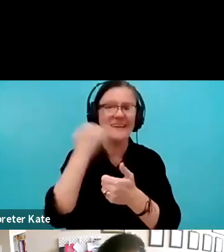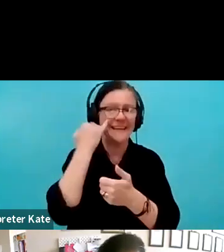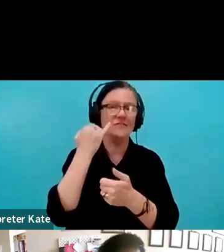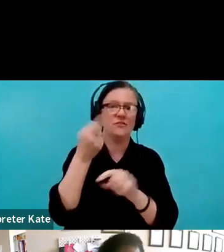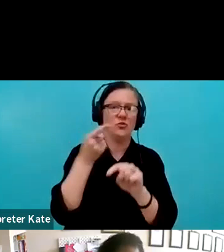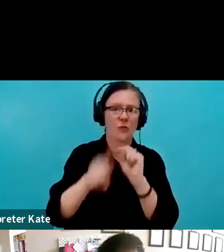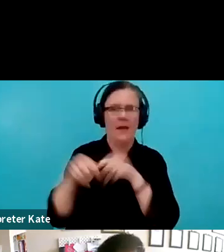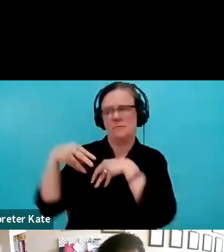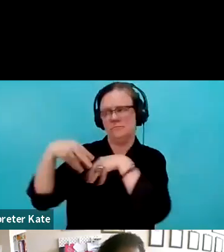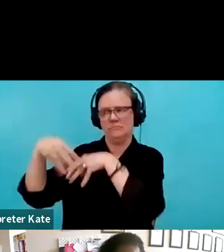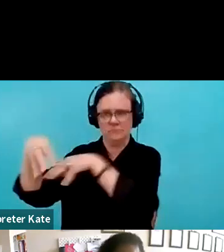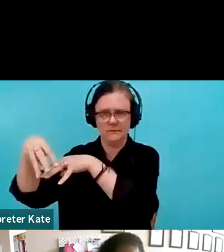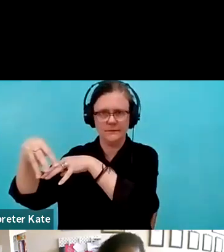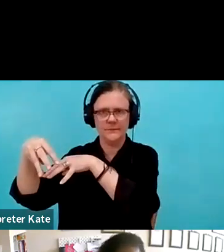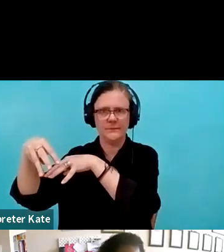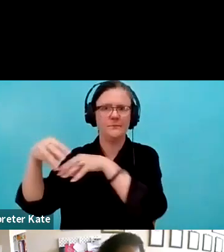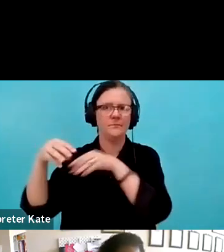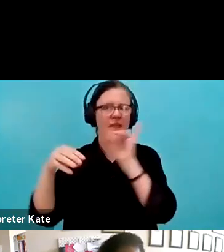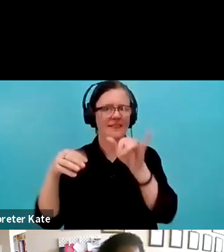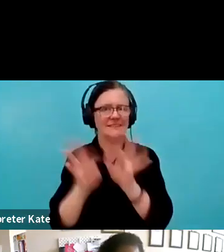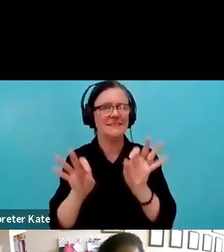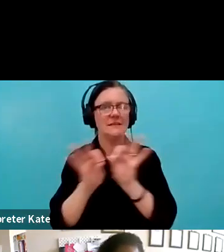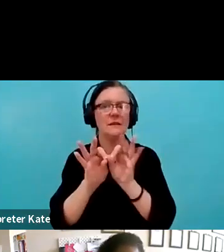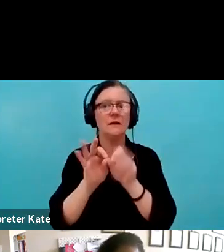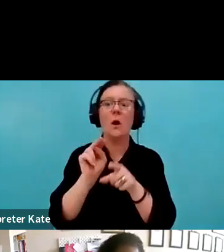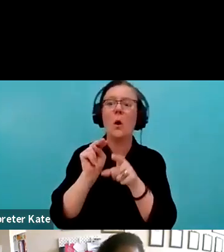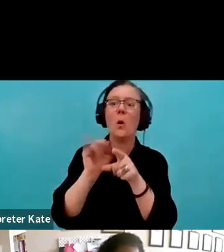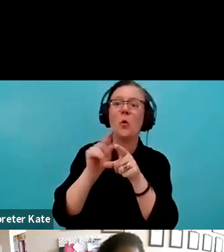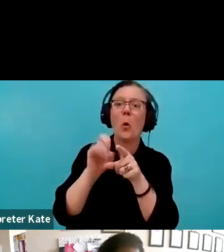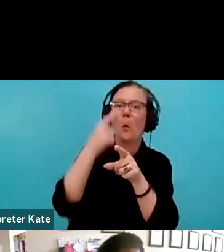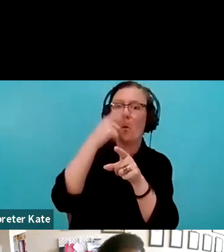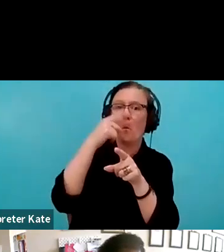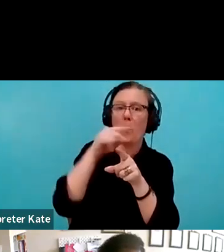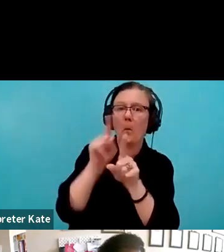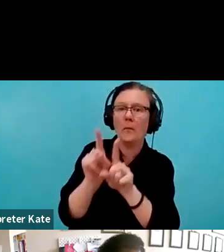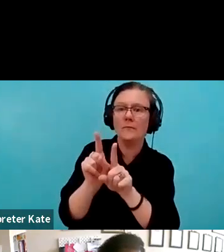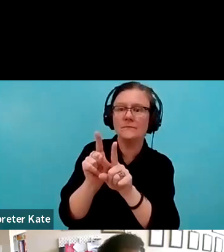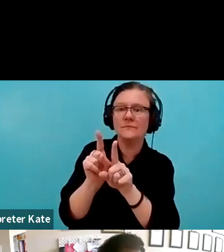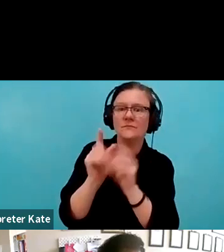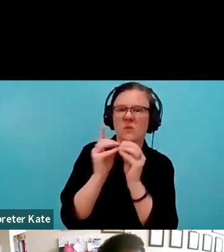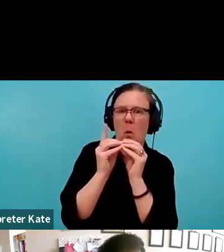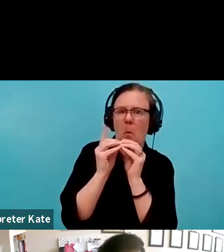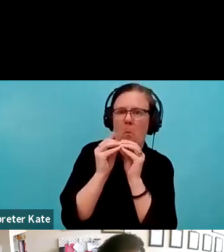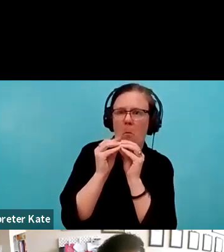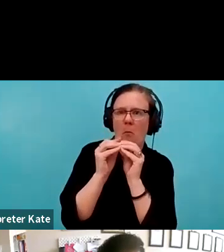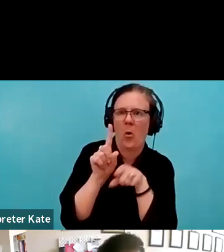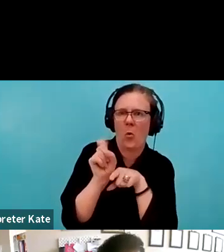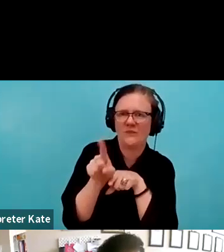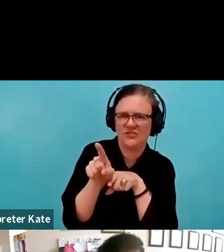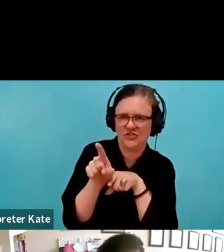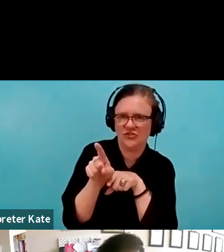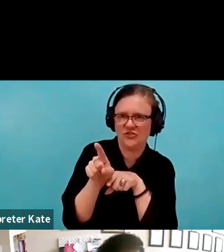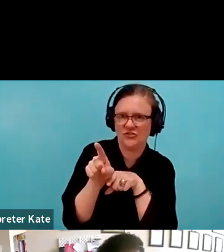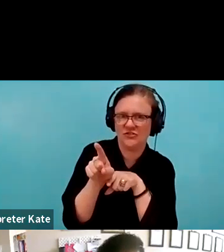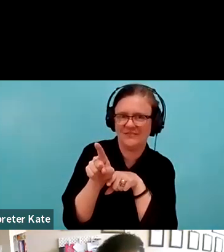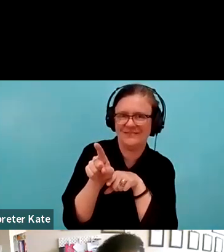in person. And so I think that's really key. Nicole, I hope you don't mind. I'm going to try and squeeze in one more question that,